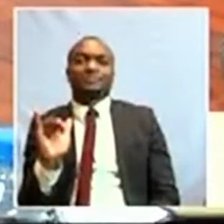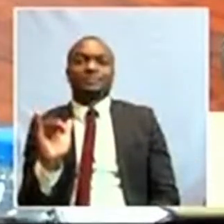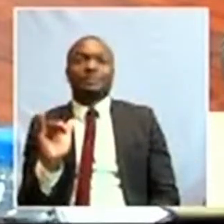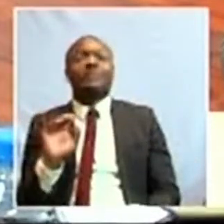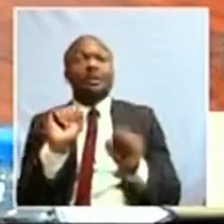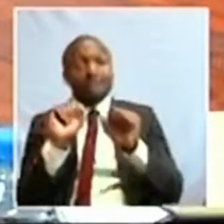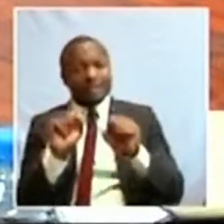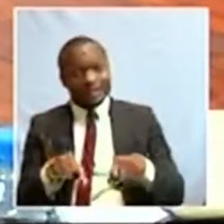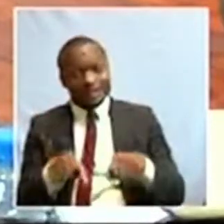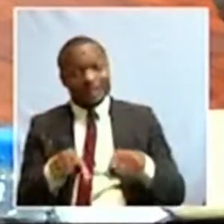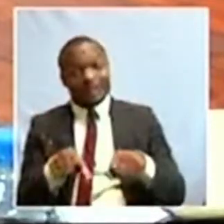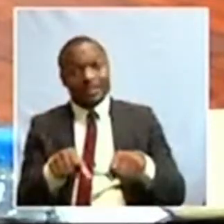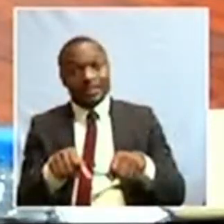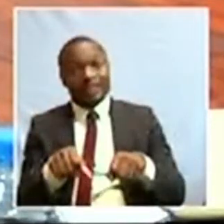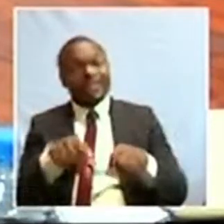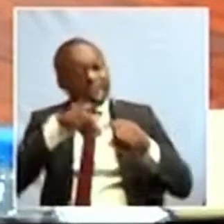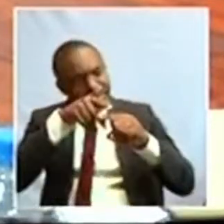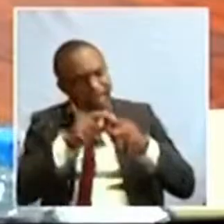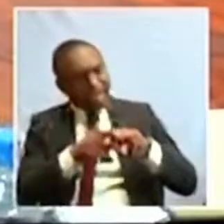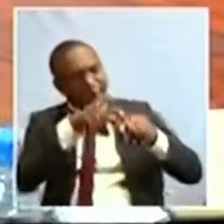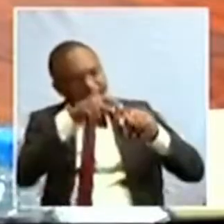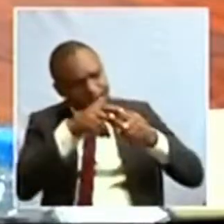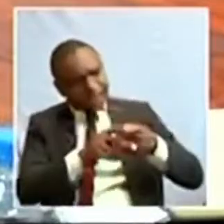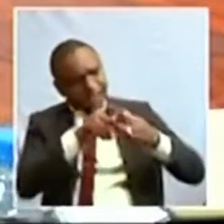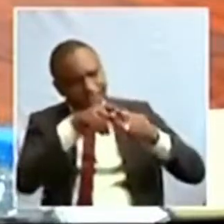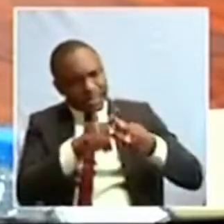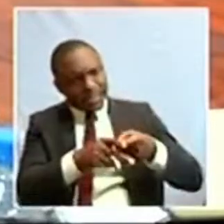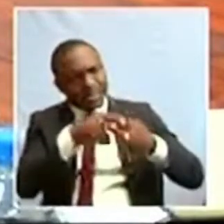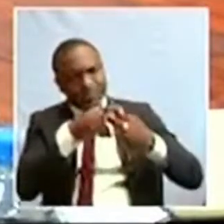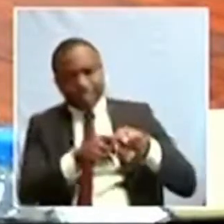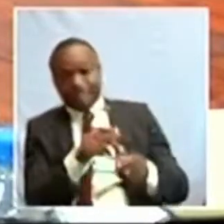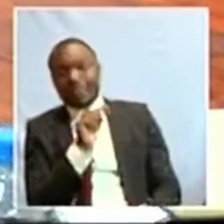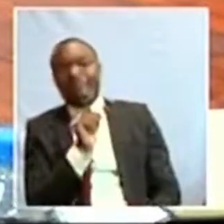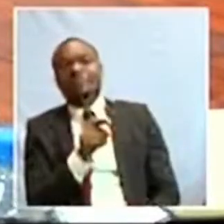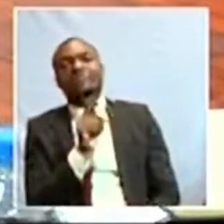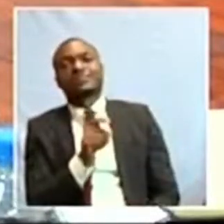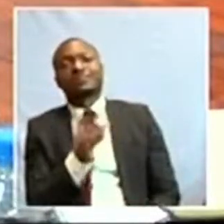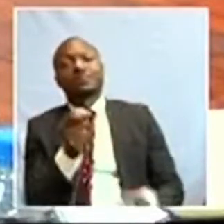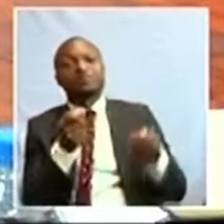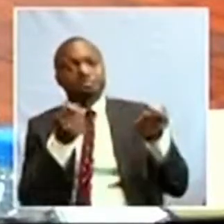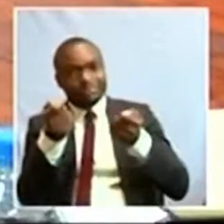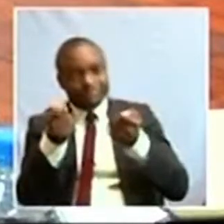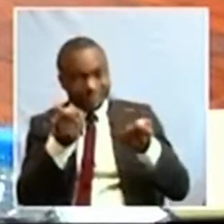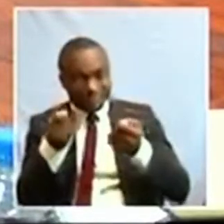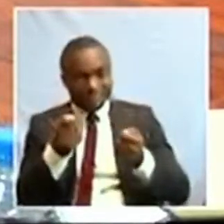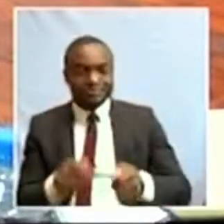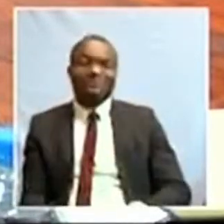the panel beaters can easily have access to it.